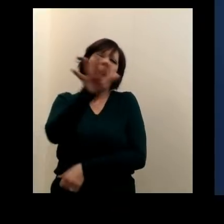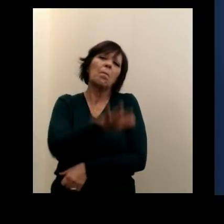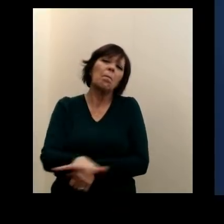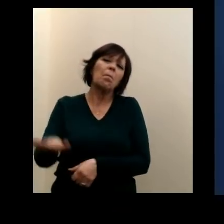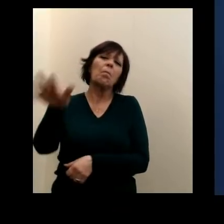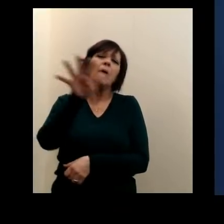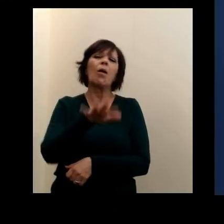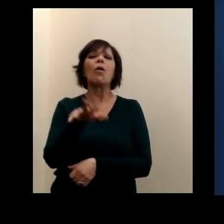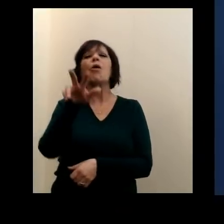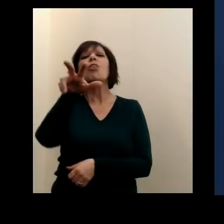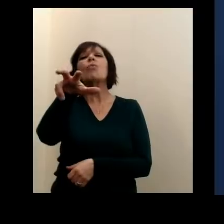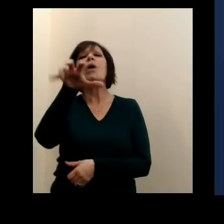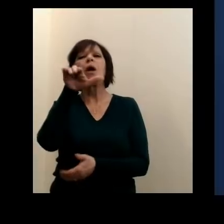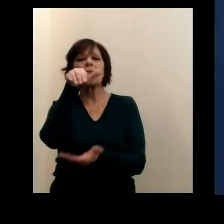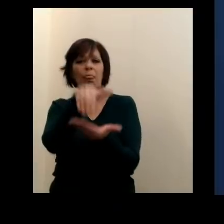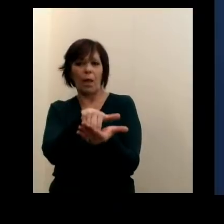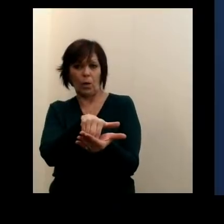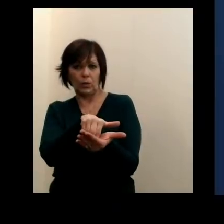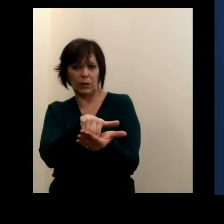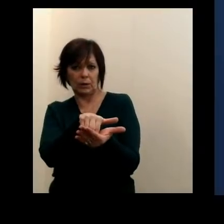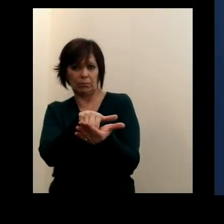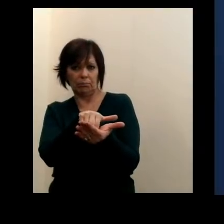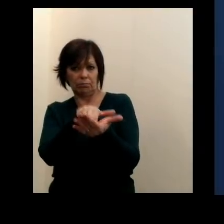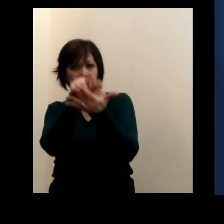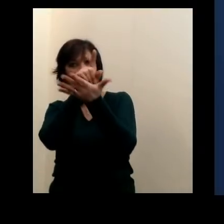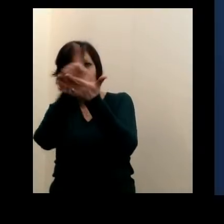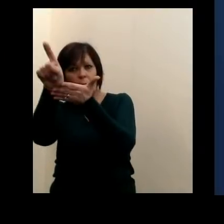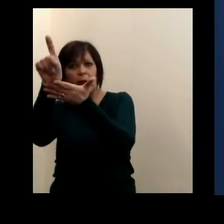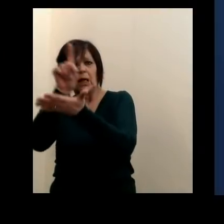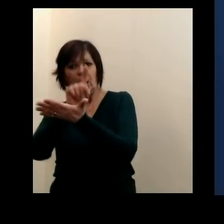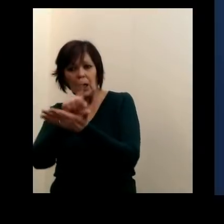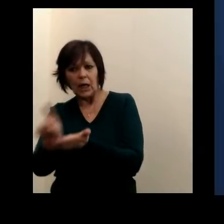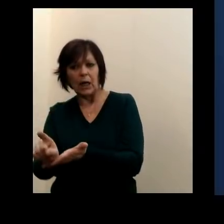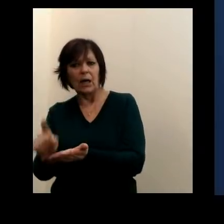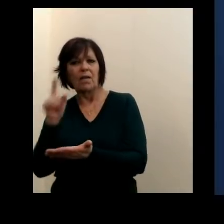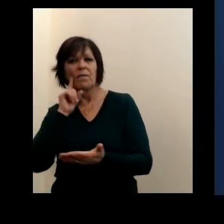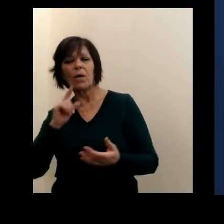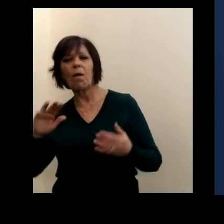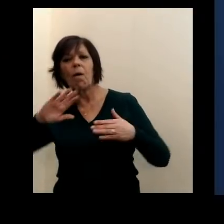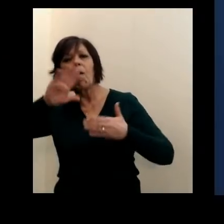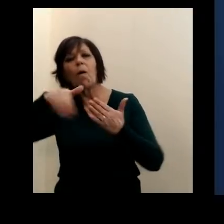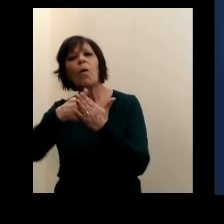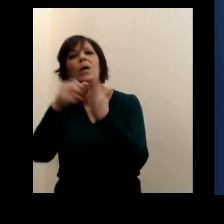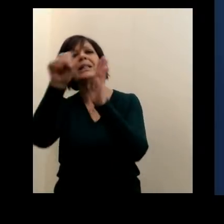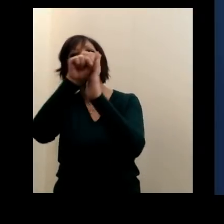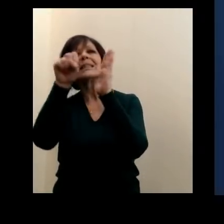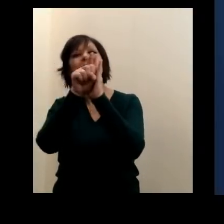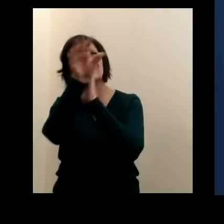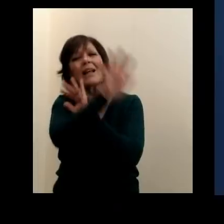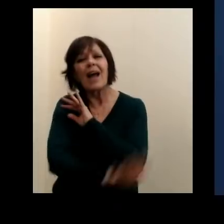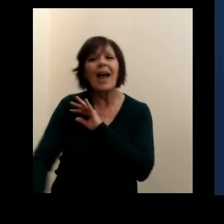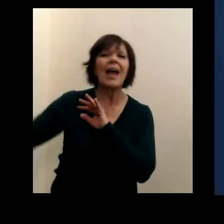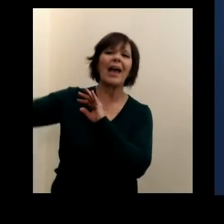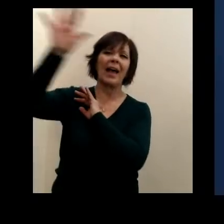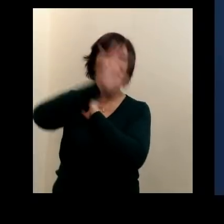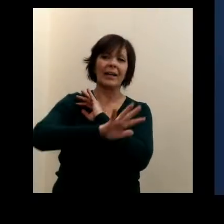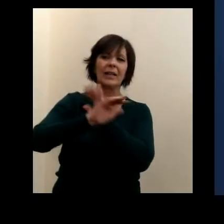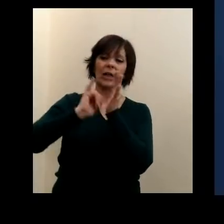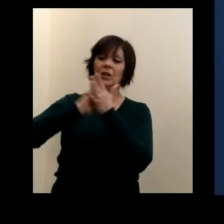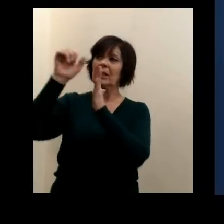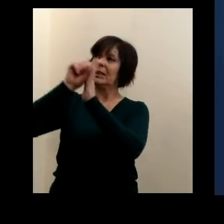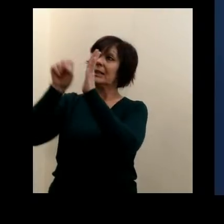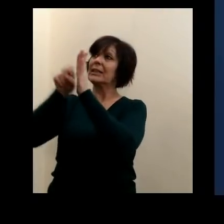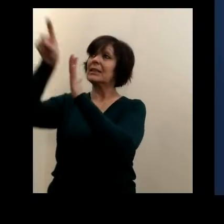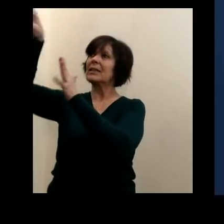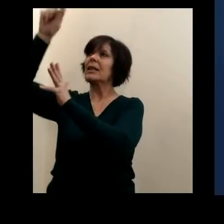about 300,000 doses a week for the entire state. The state, New York State Department of Health, then takes